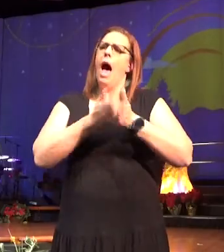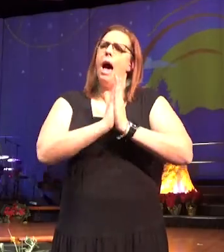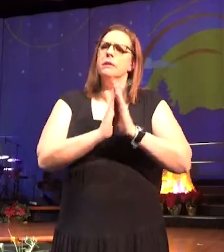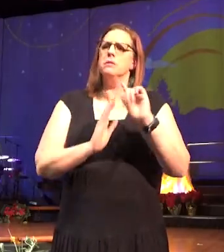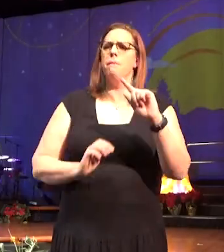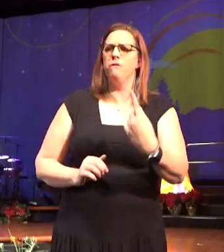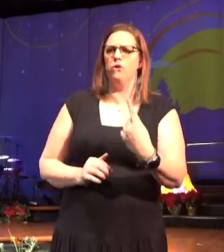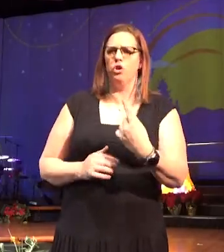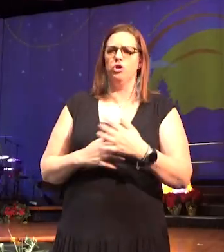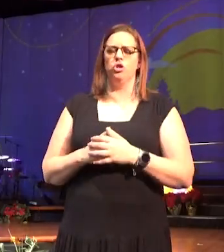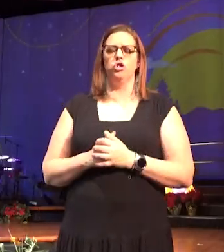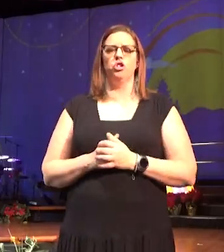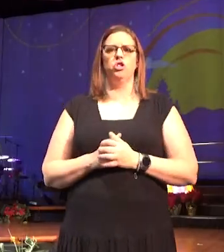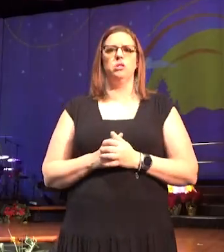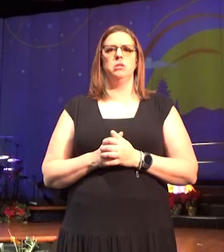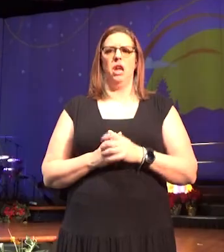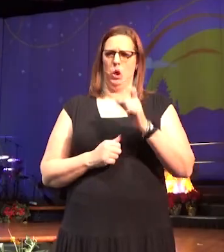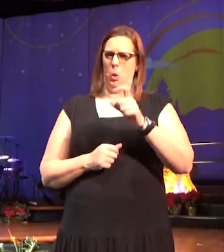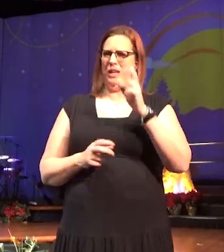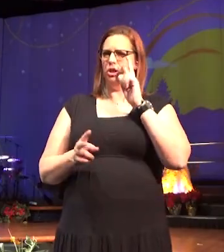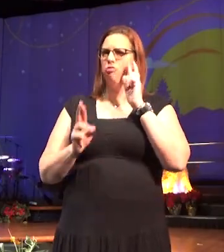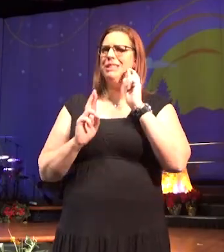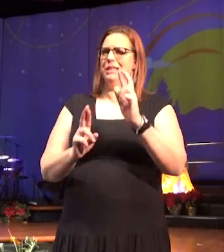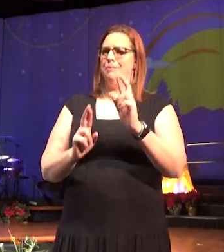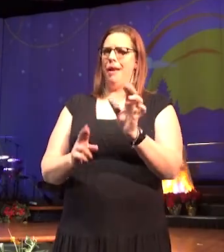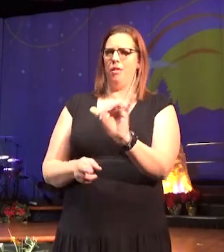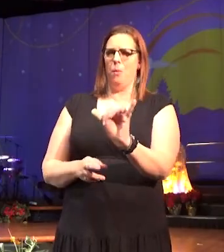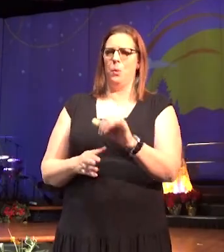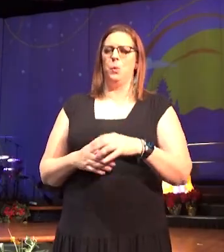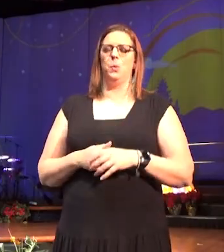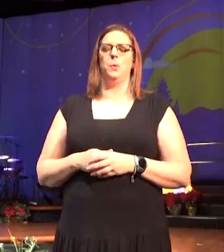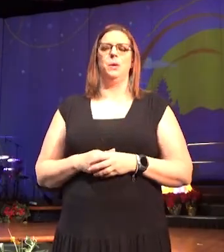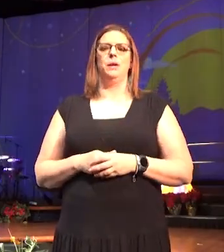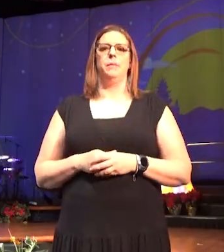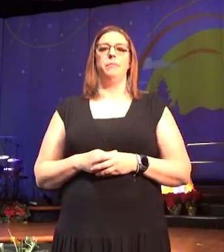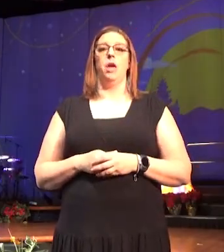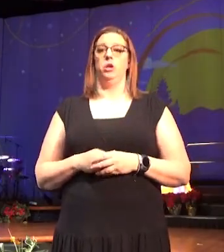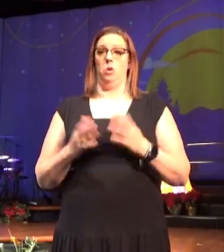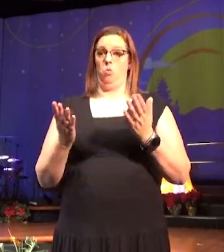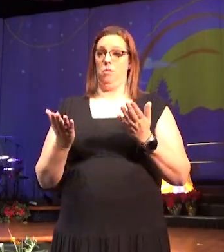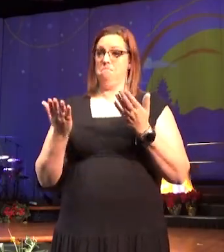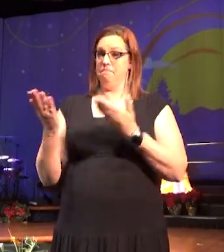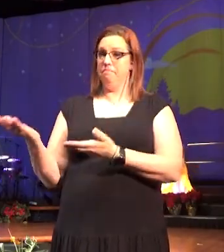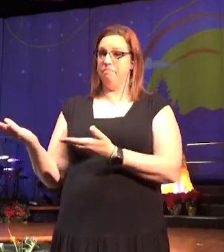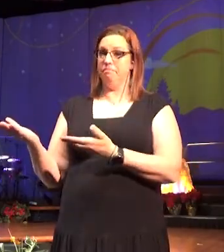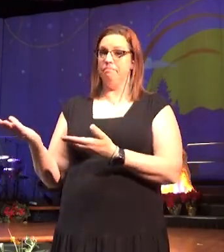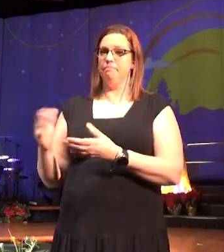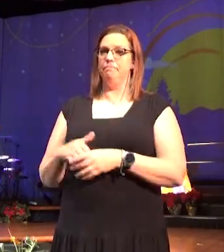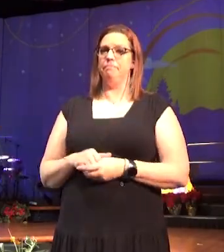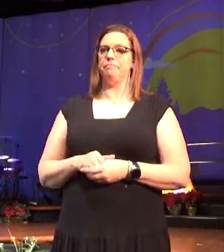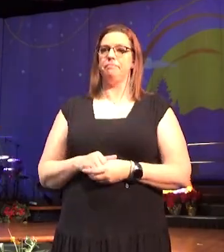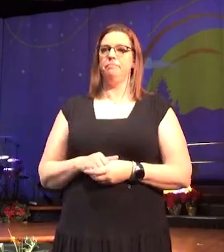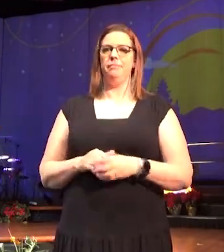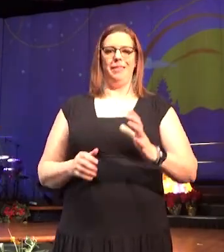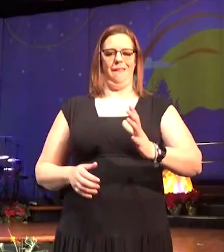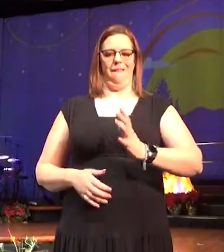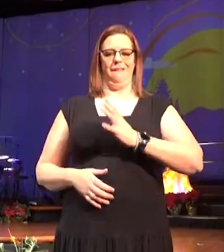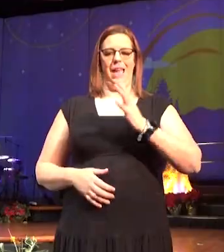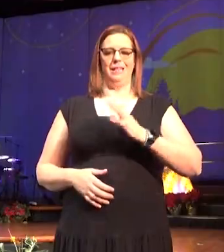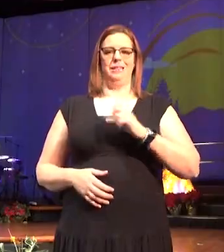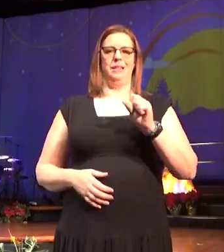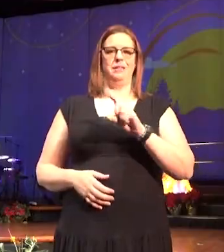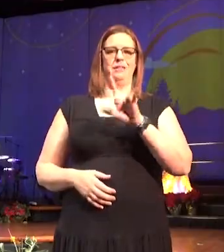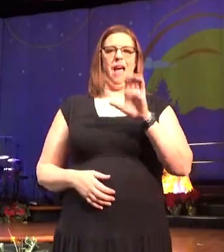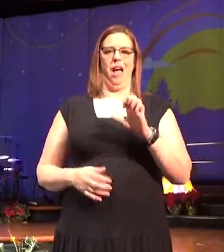first. You need to respect them too. So with that, the fancy